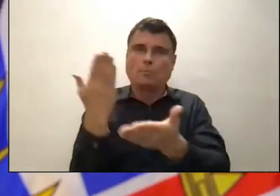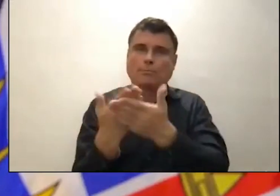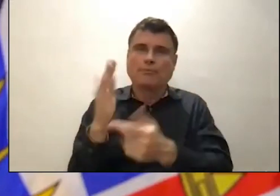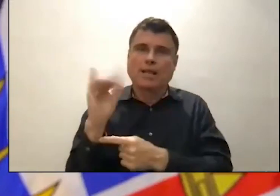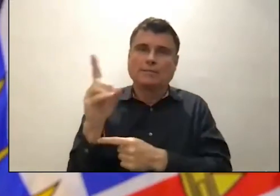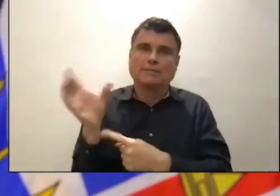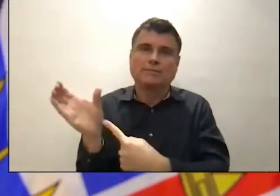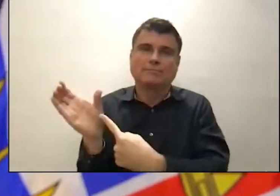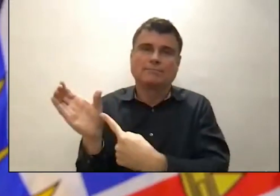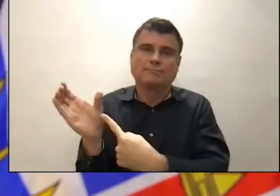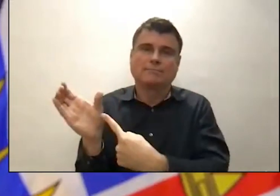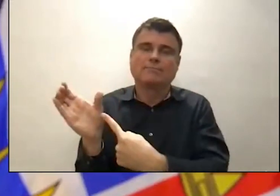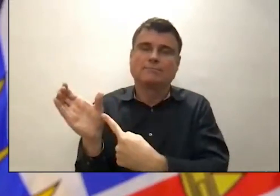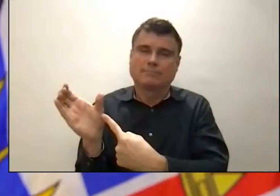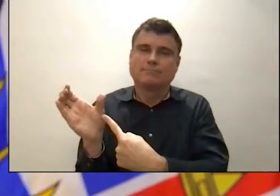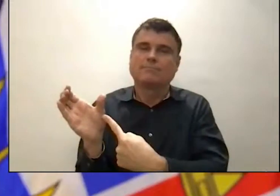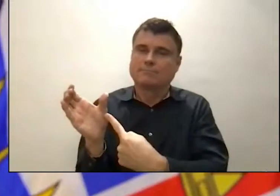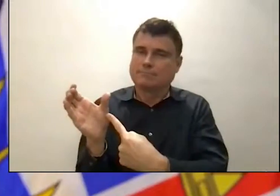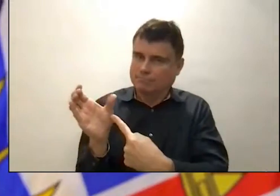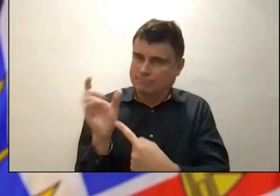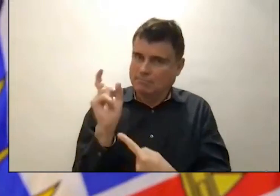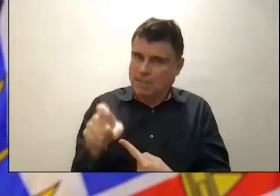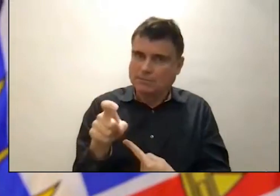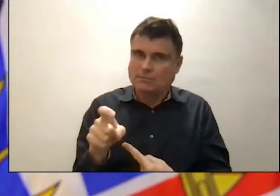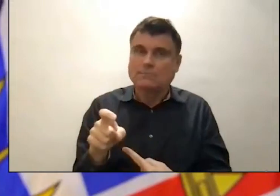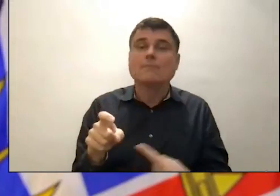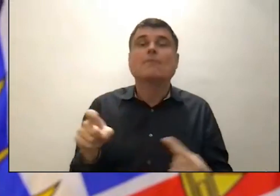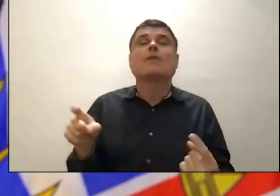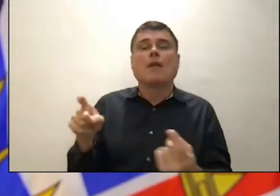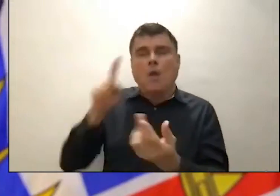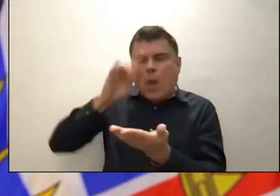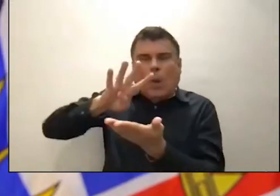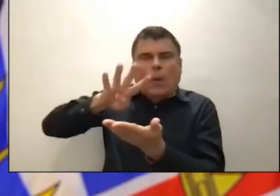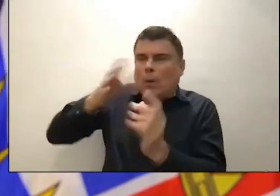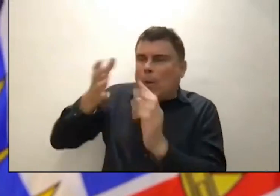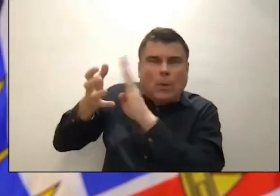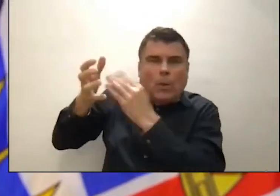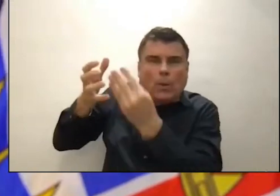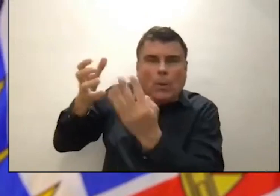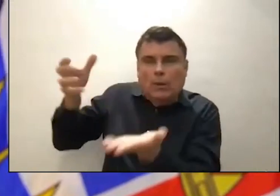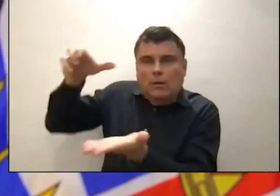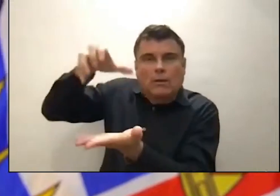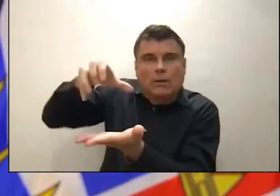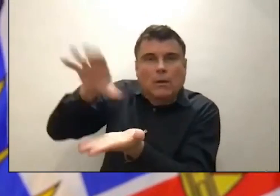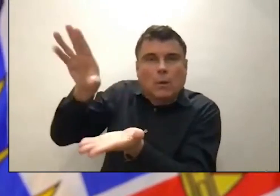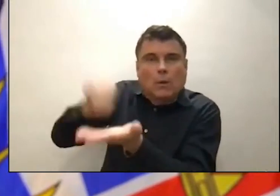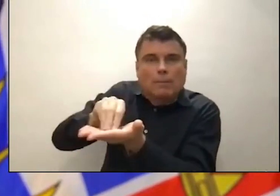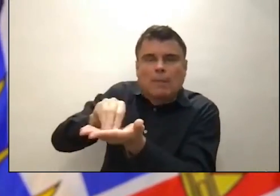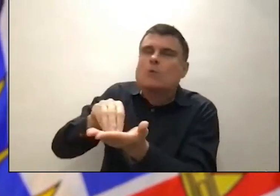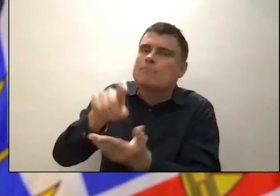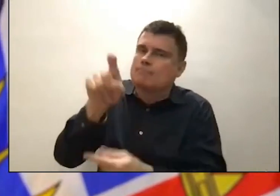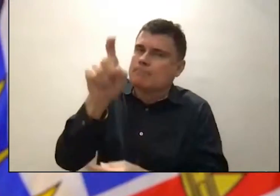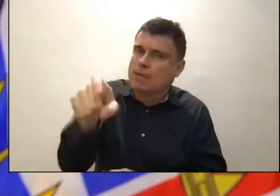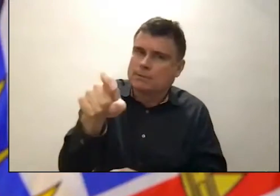that that is the best way to ensure that these are valid QR codes, and they must be checked at all